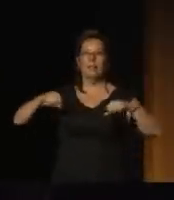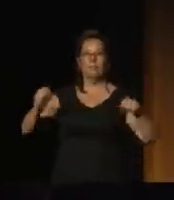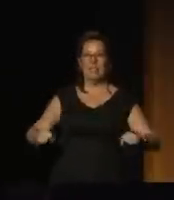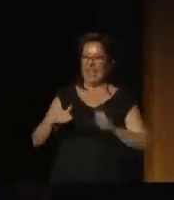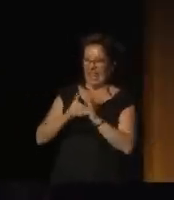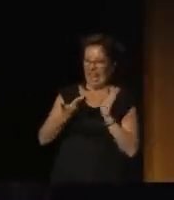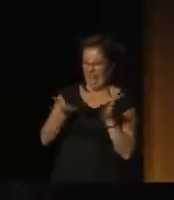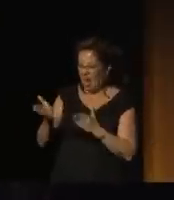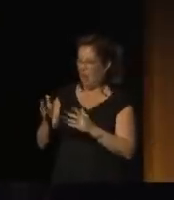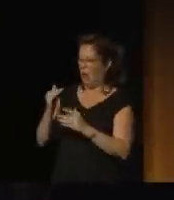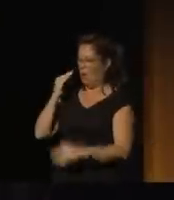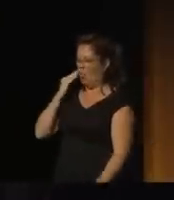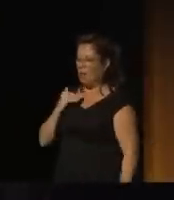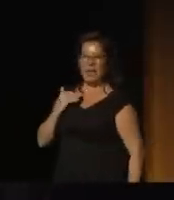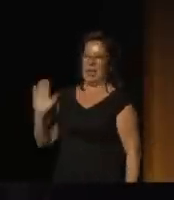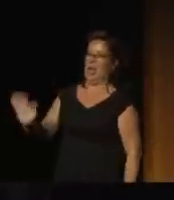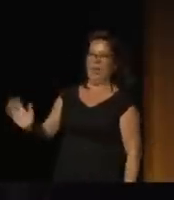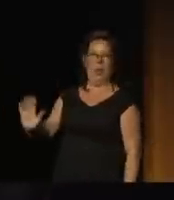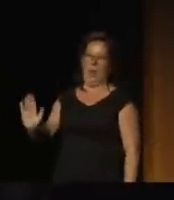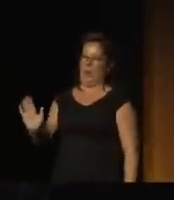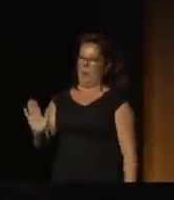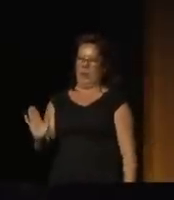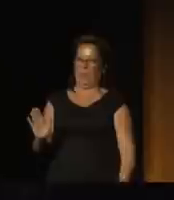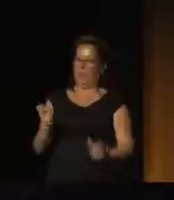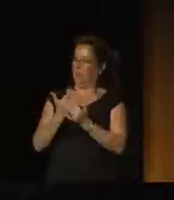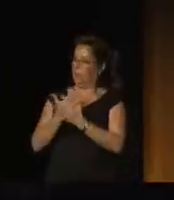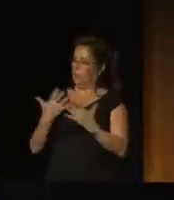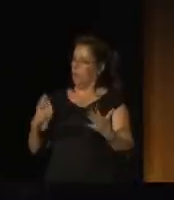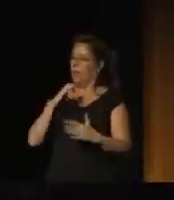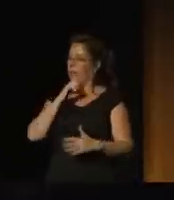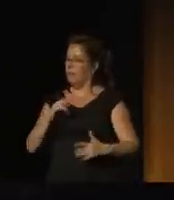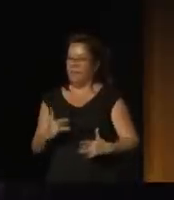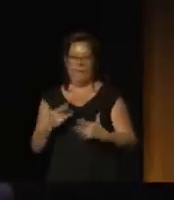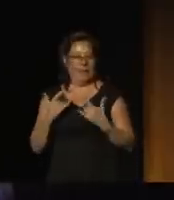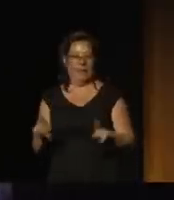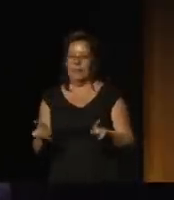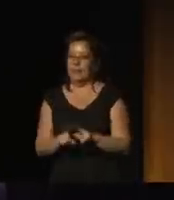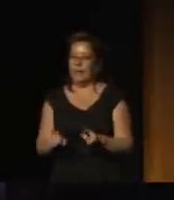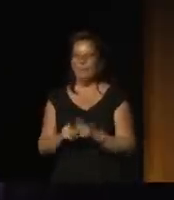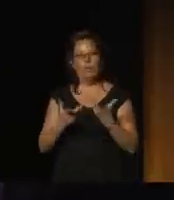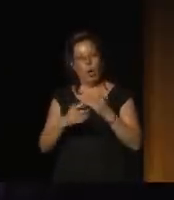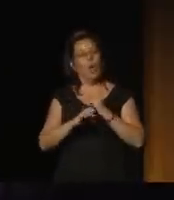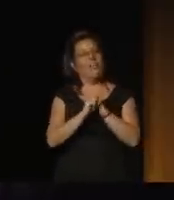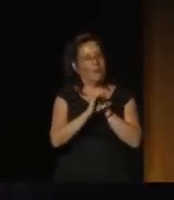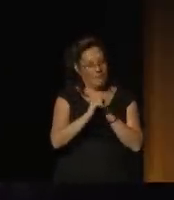Now we're going to have a woman too? I don't think so. So there was a the media played a role. I thought the way she